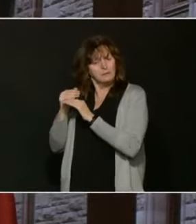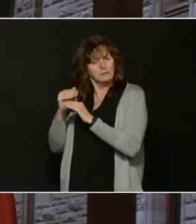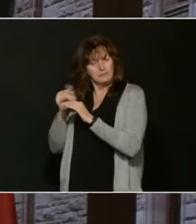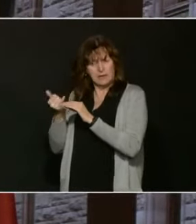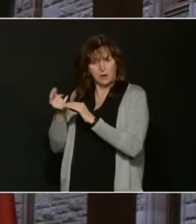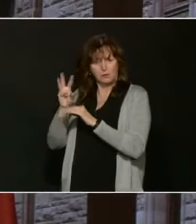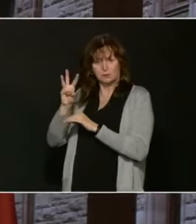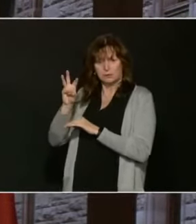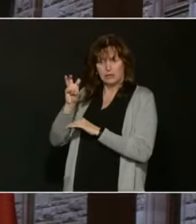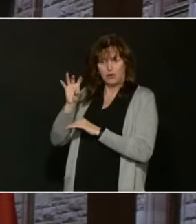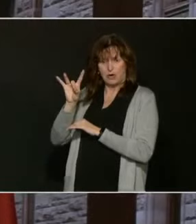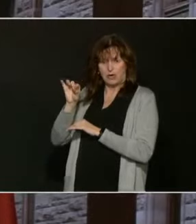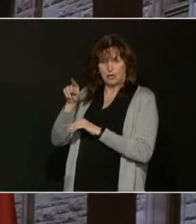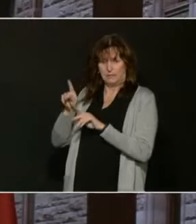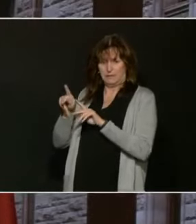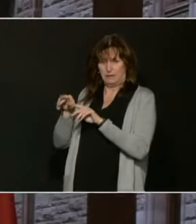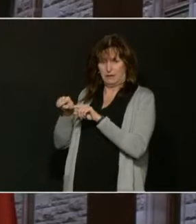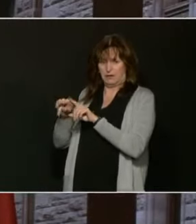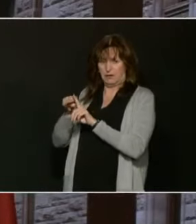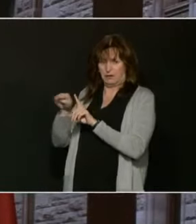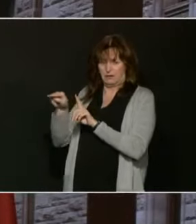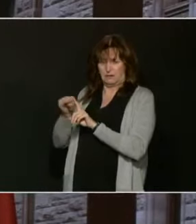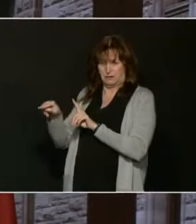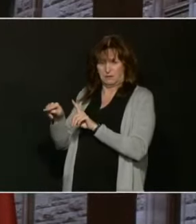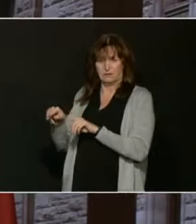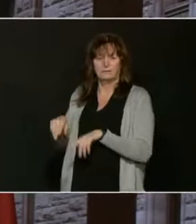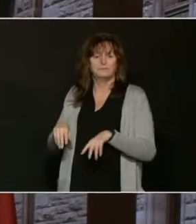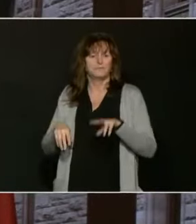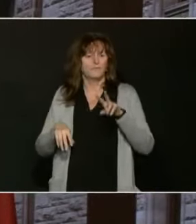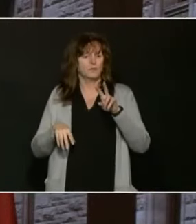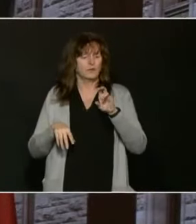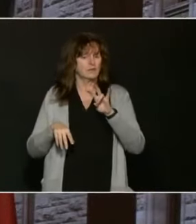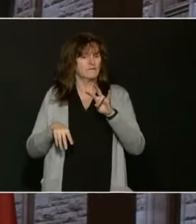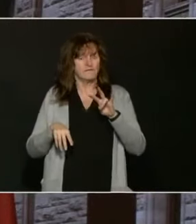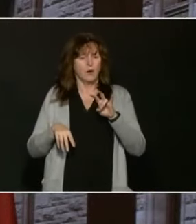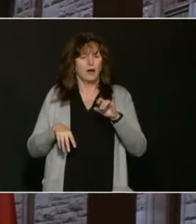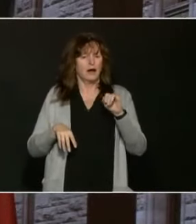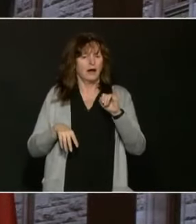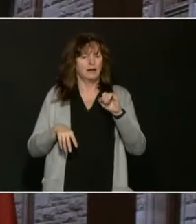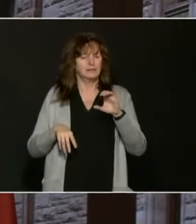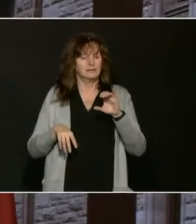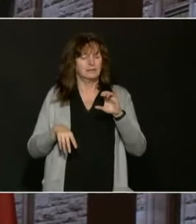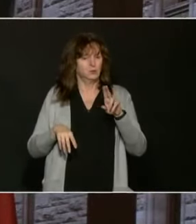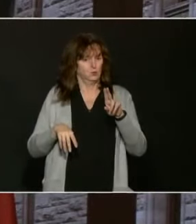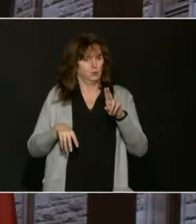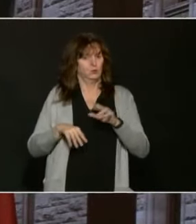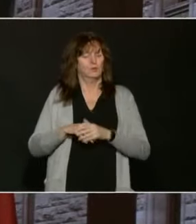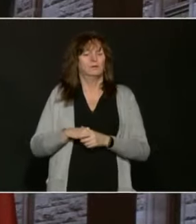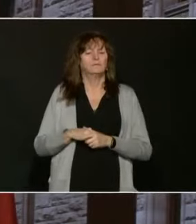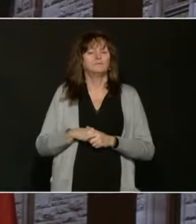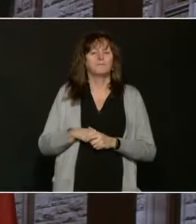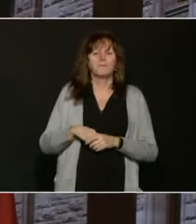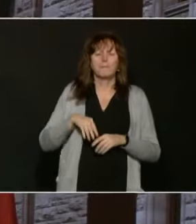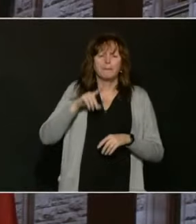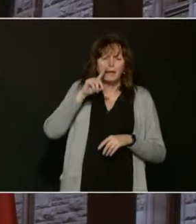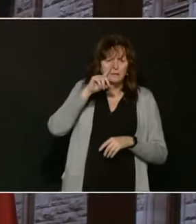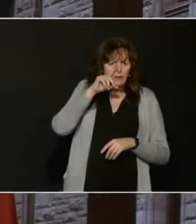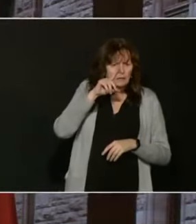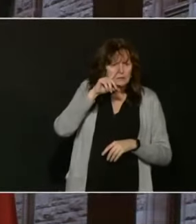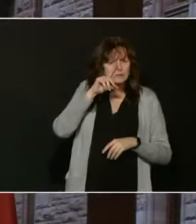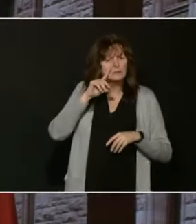and 277 in ICU. In terms of testing, our volumes are staying up. We did